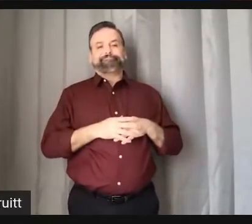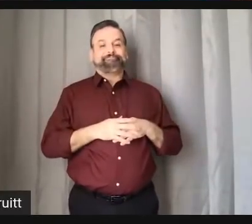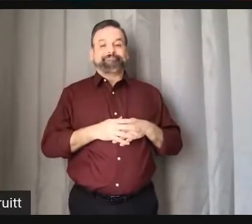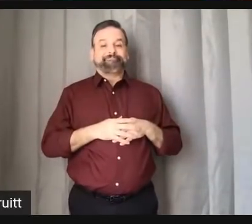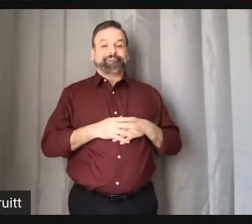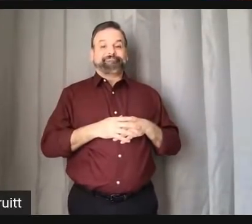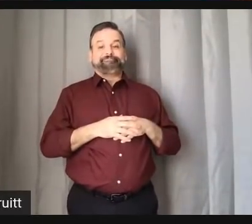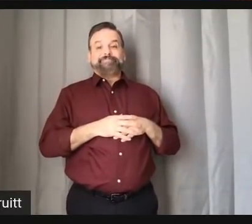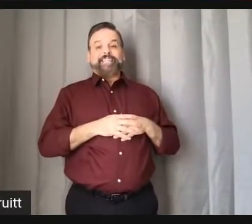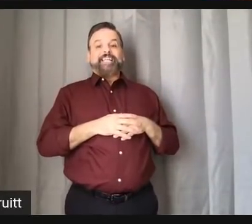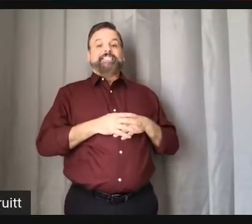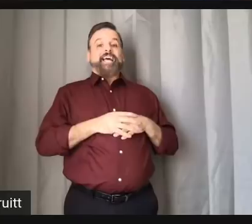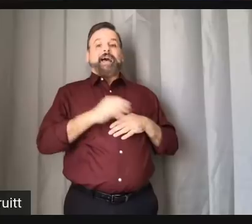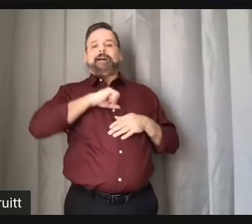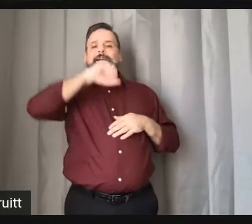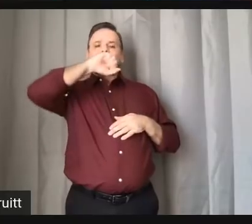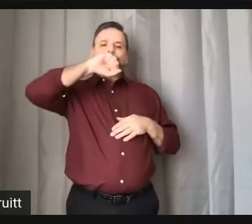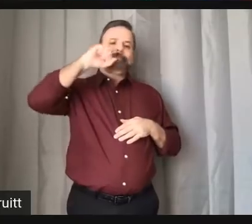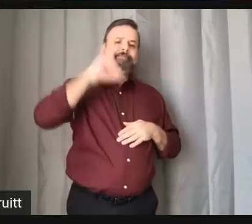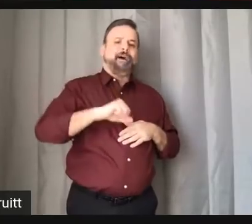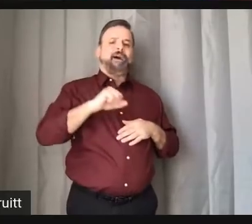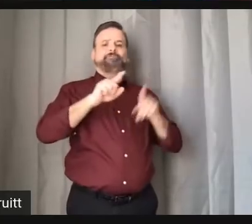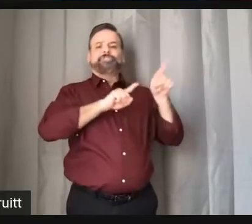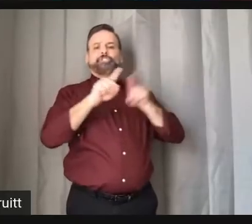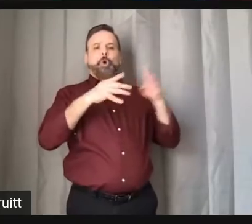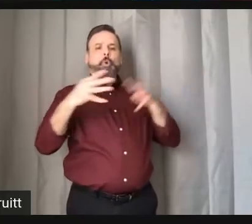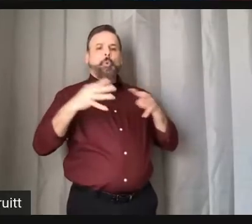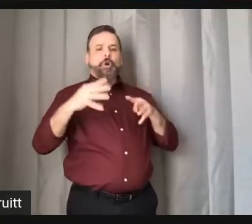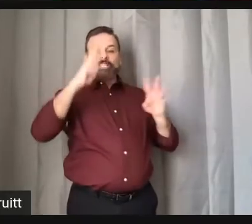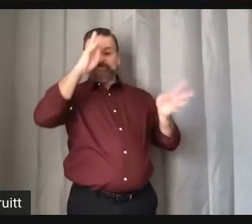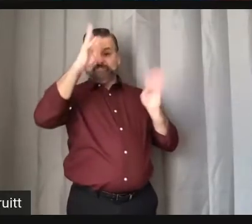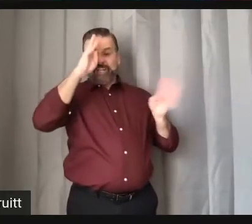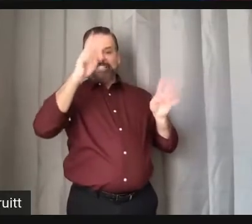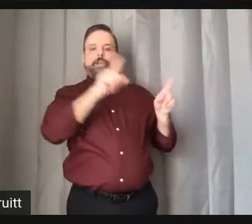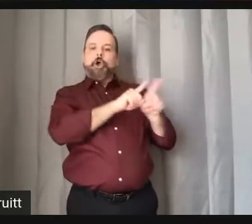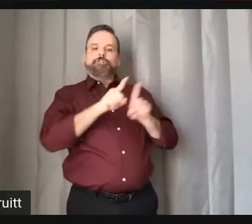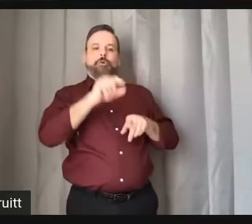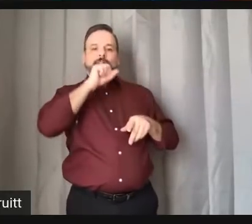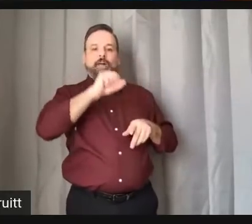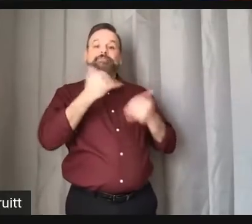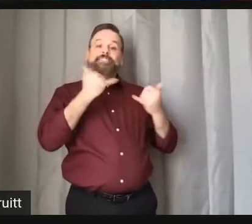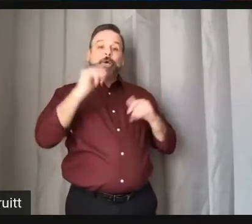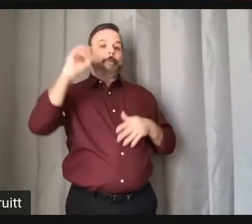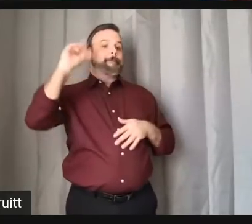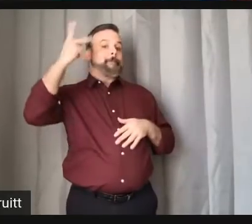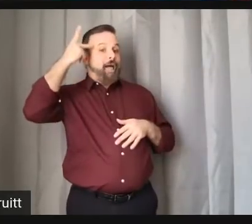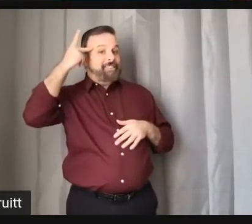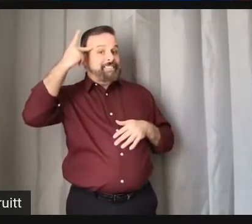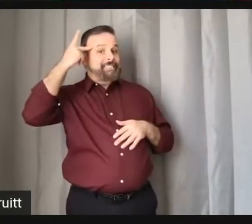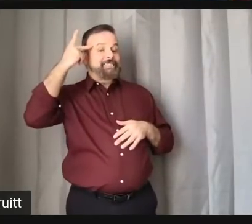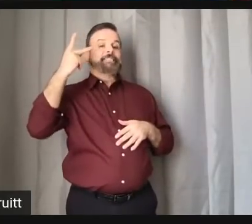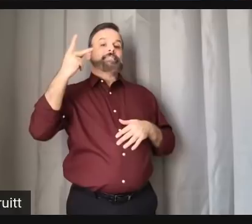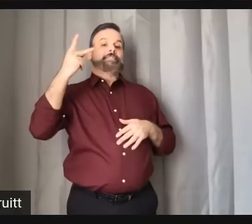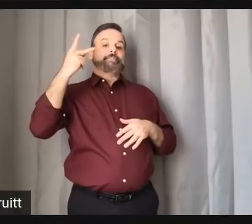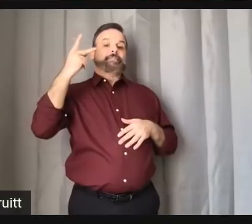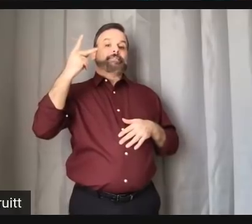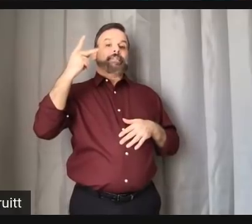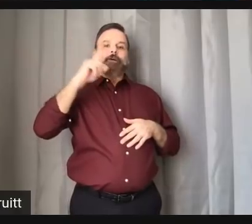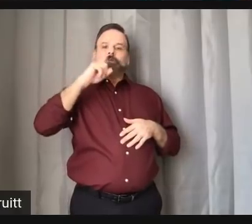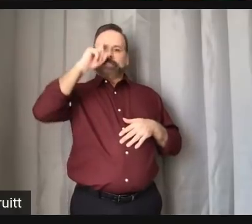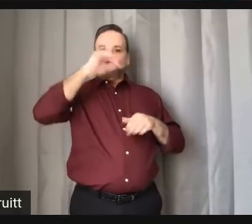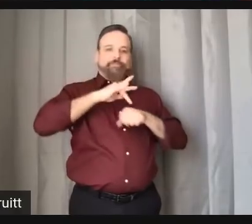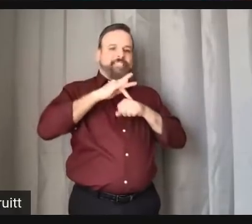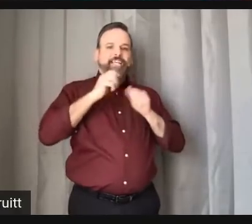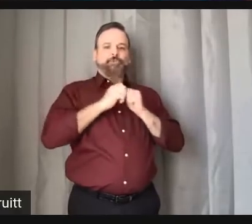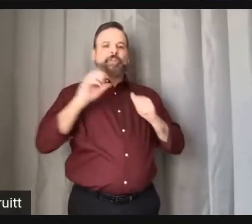I loved Star Wars and fantasy. And randomly, I also loved, still do, politics. And like, I was obsessed with